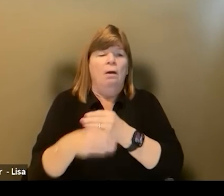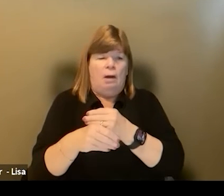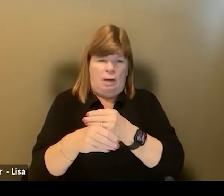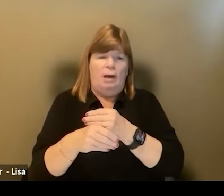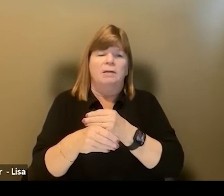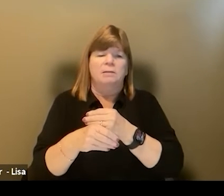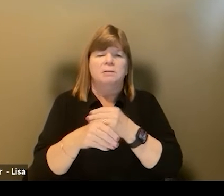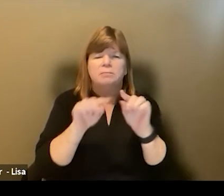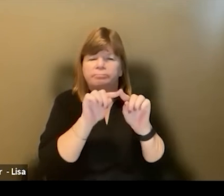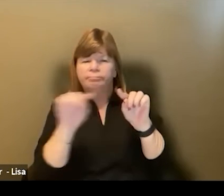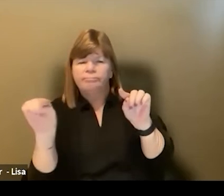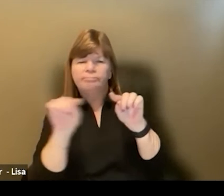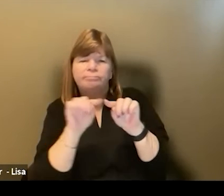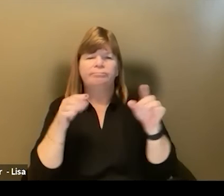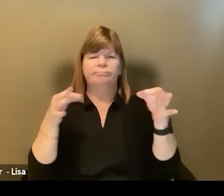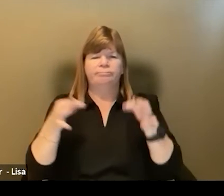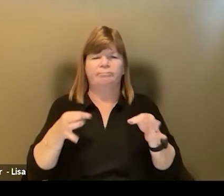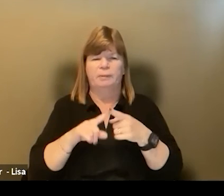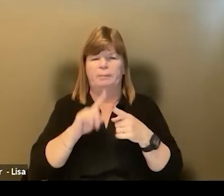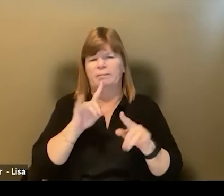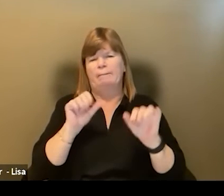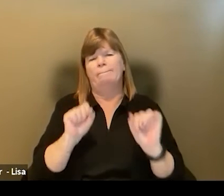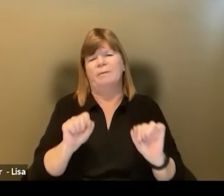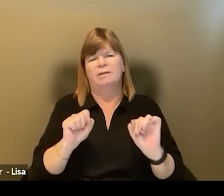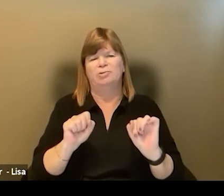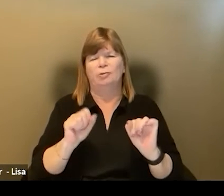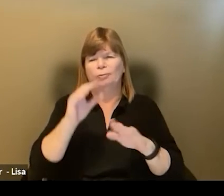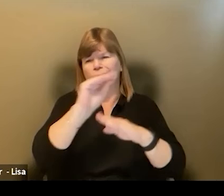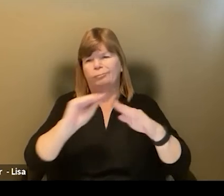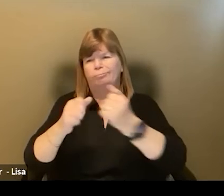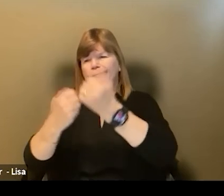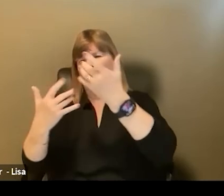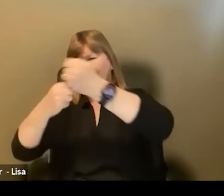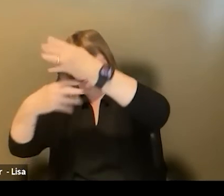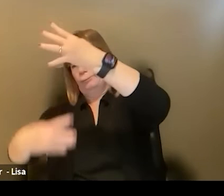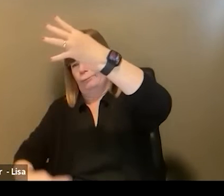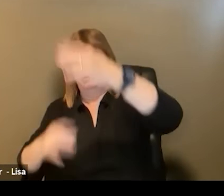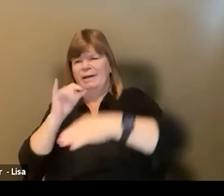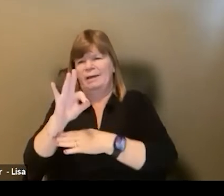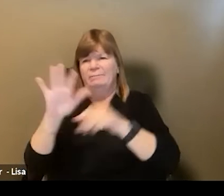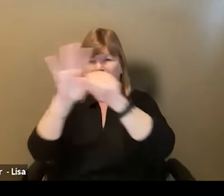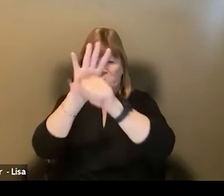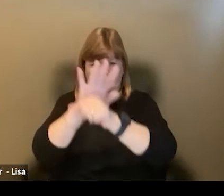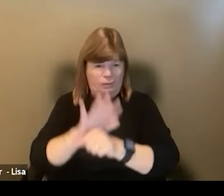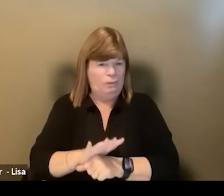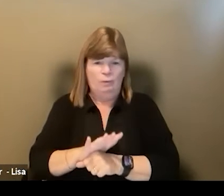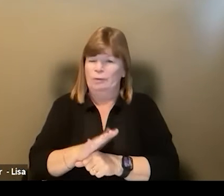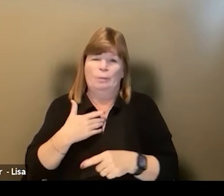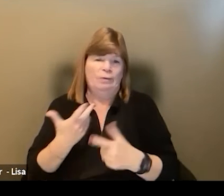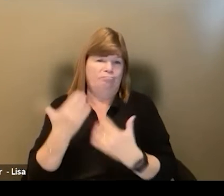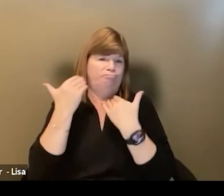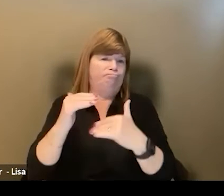a reference or explanation of a potential waitlist procedure in the event that those slots, we exceed